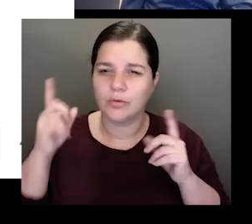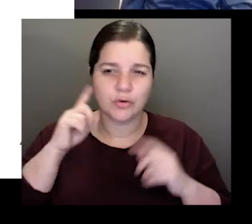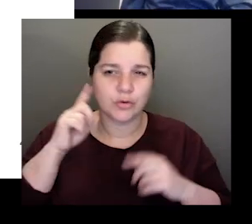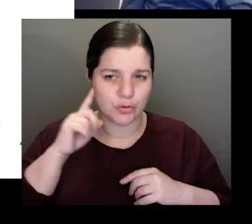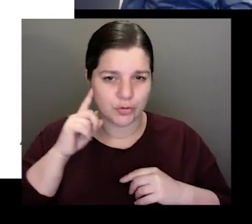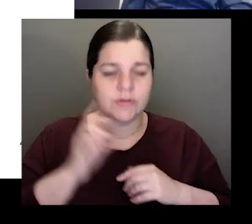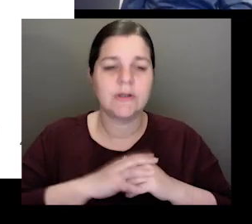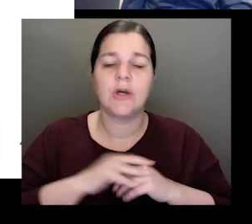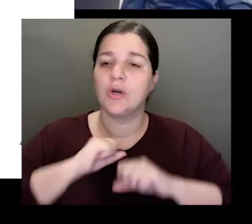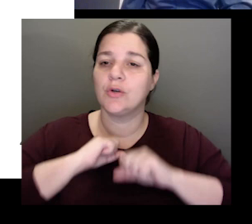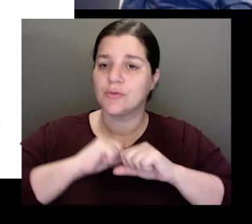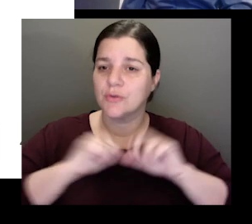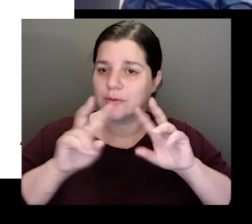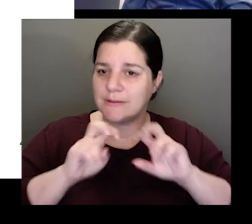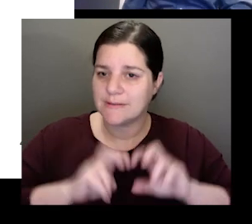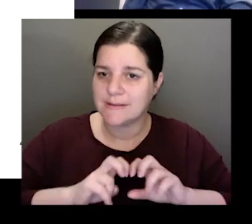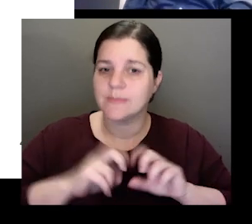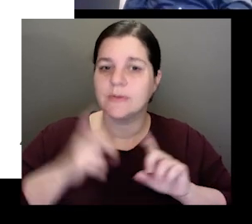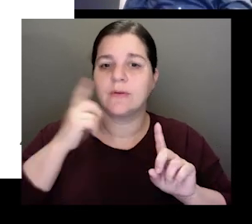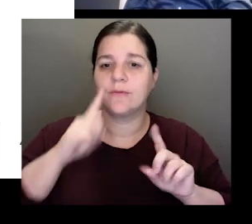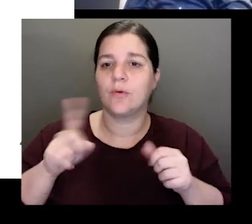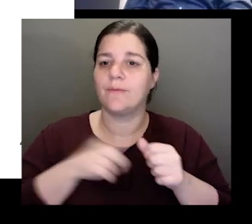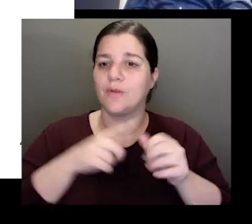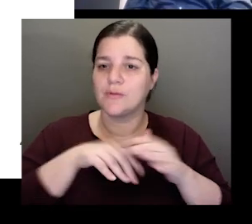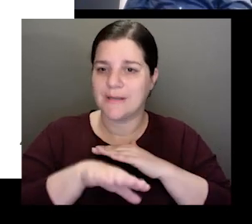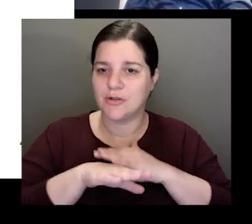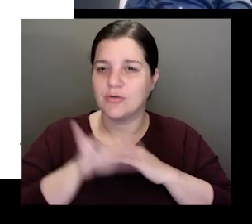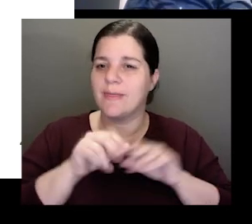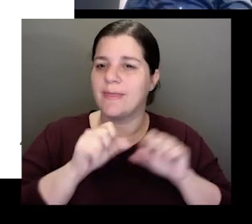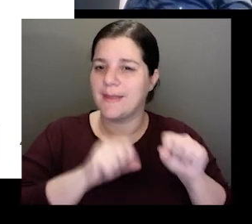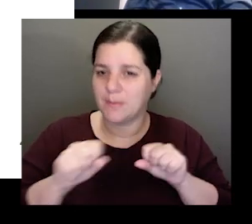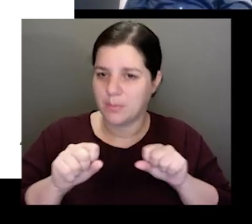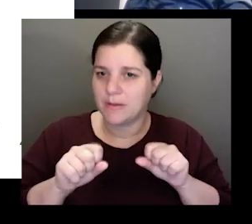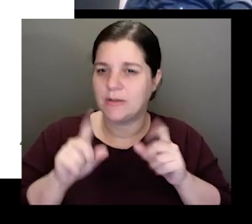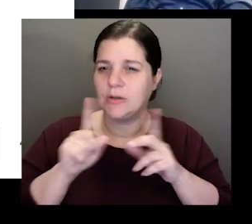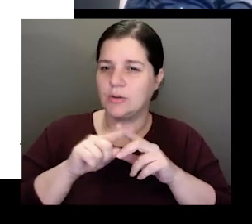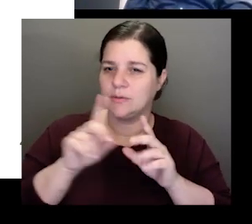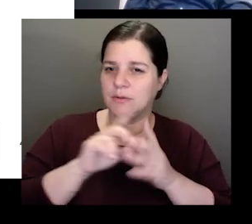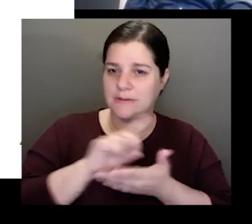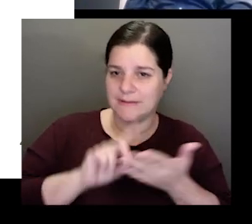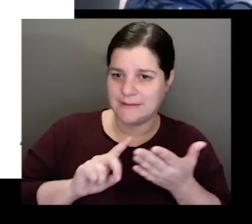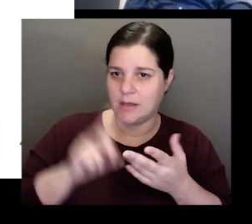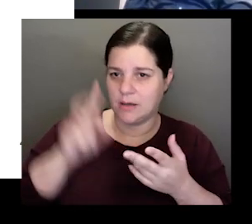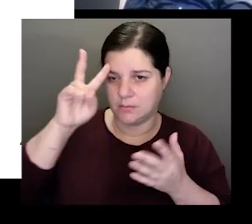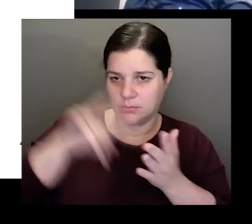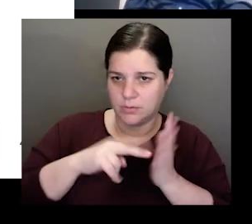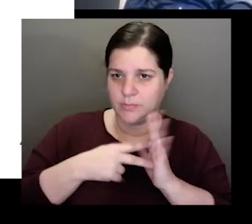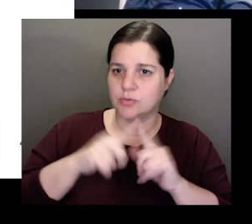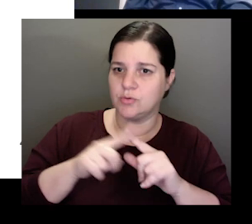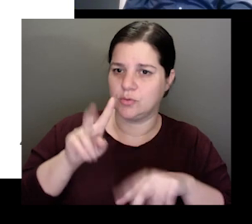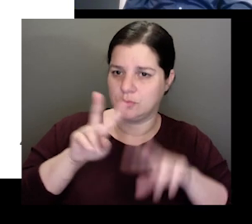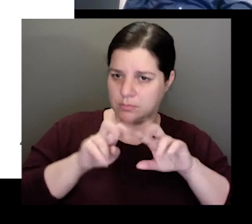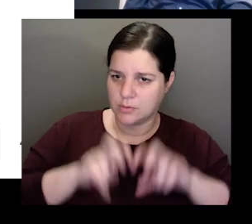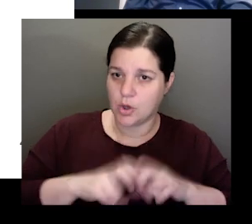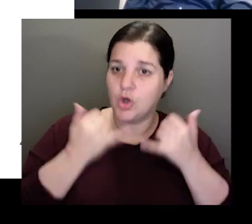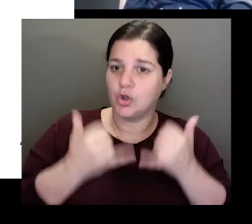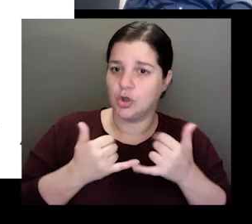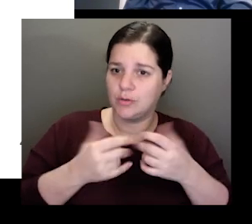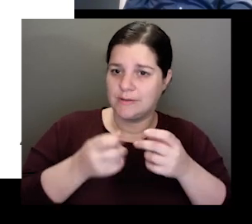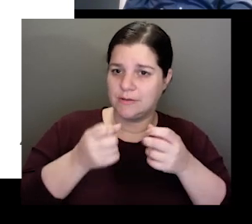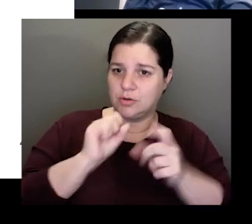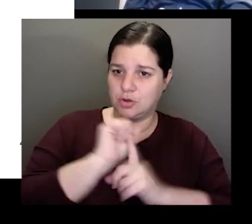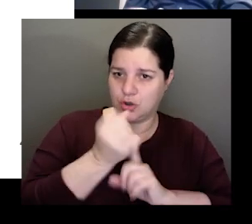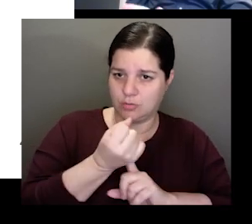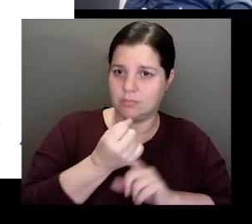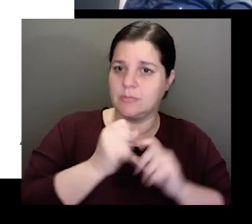security assessment at first entry is a capability that was designed to assess current security posture and identify options for